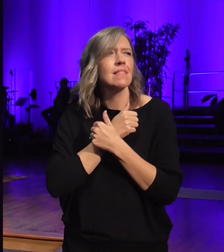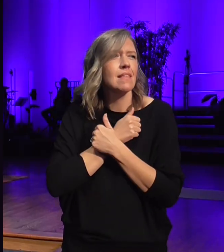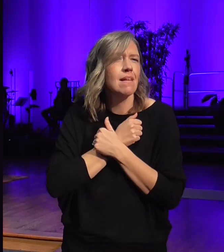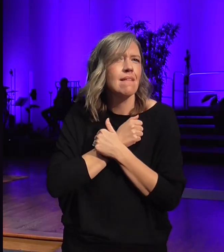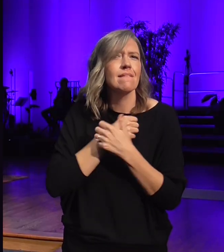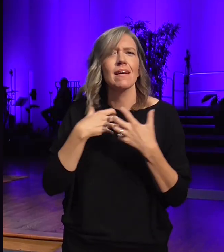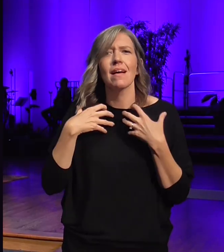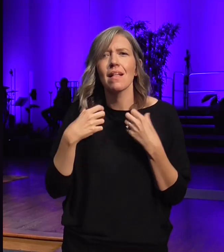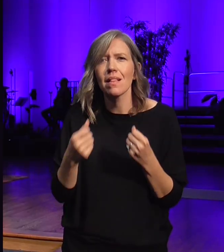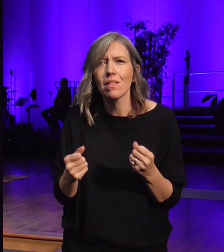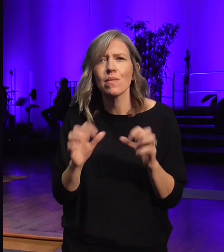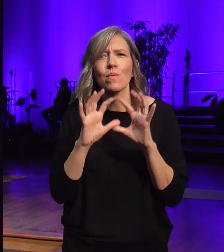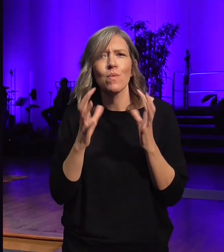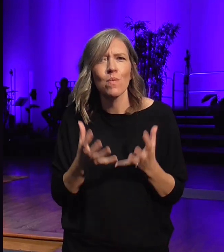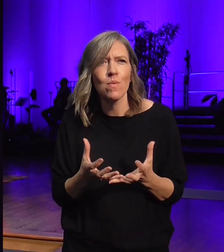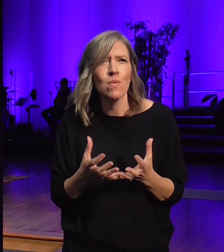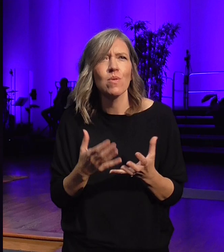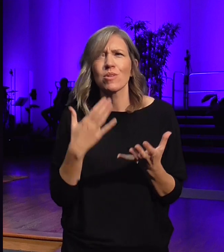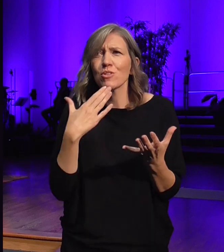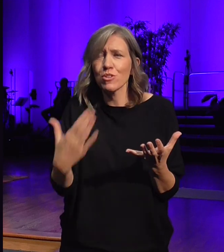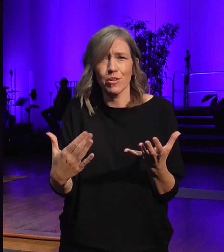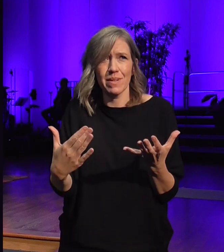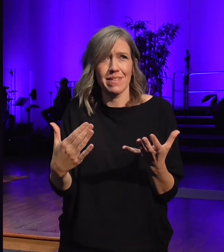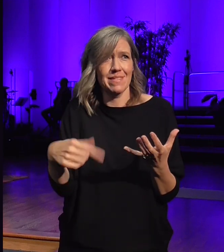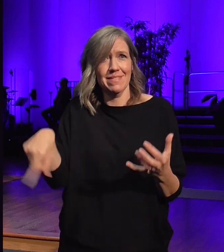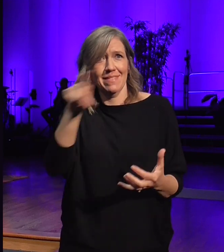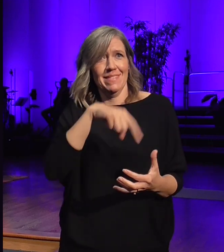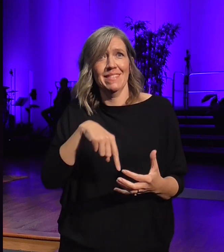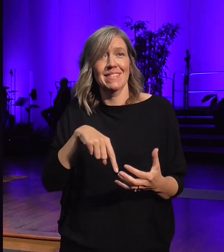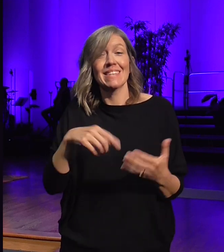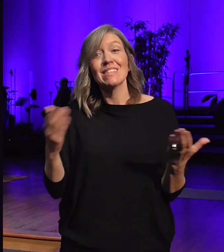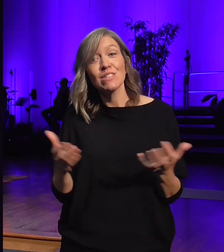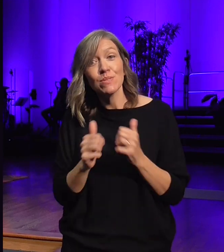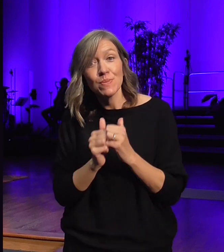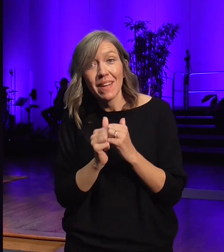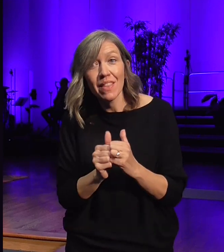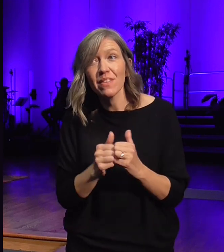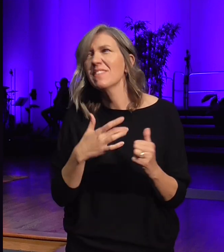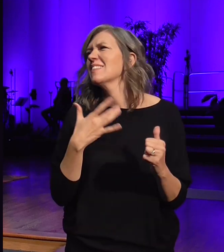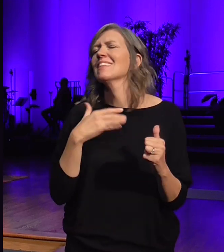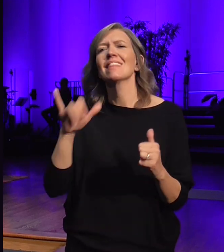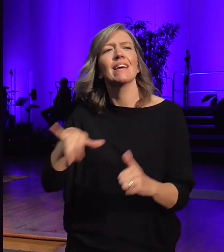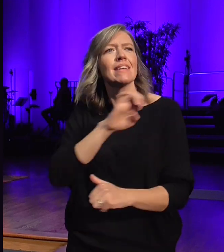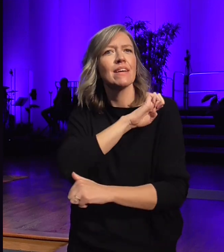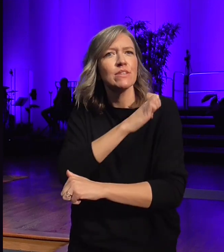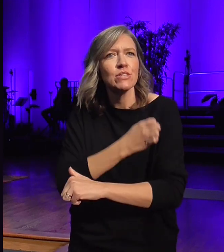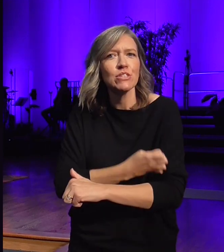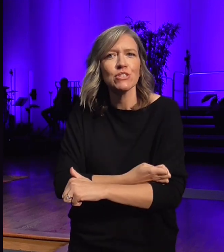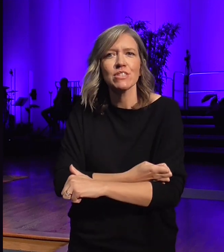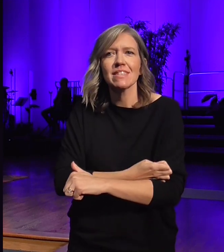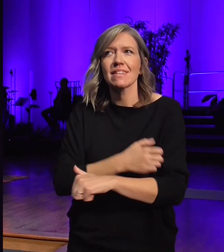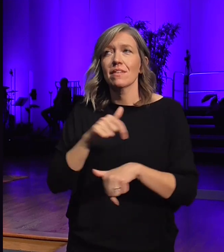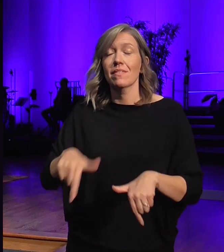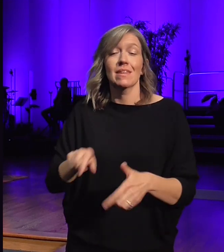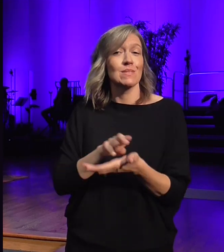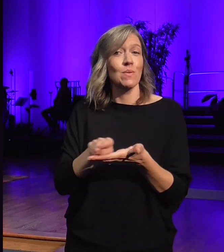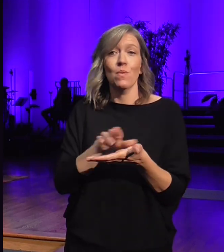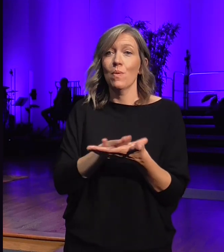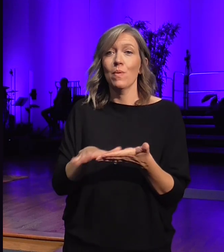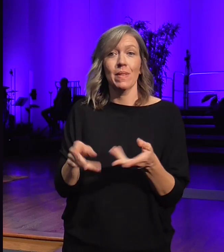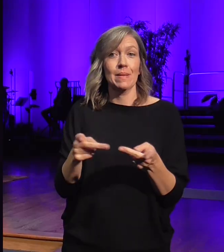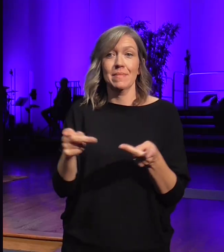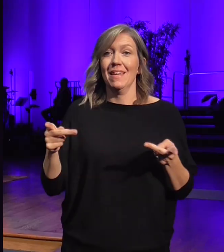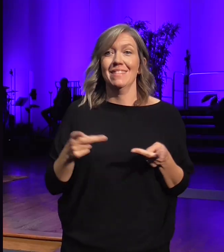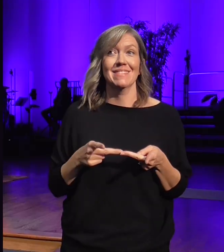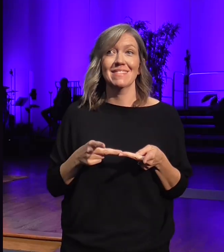all good together this day. And not only that, being here together and feeling the energy of this holy place, we